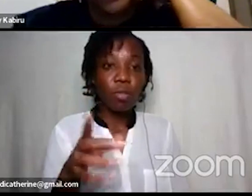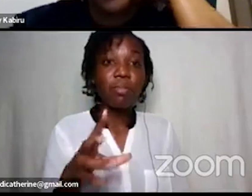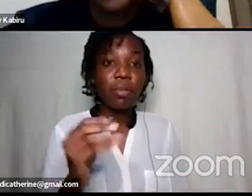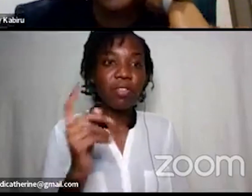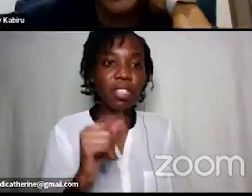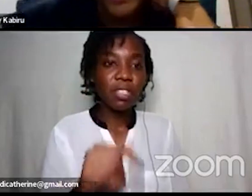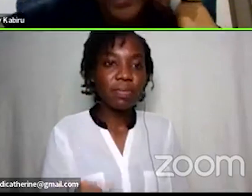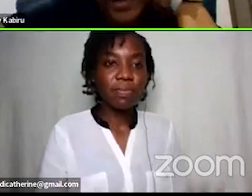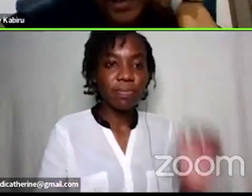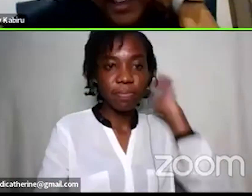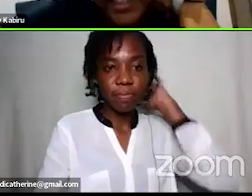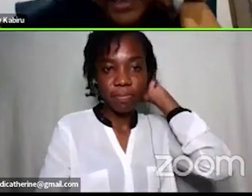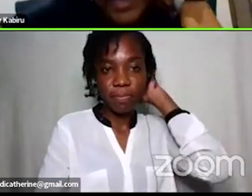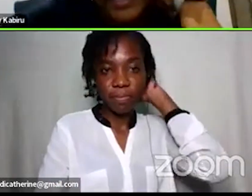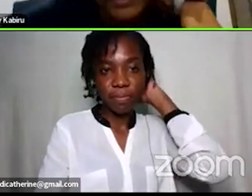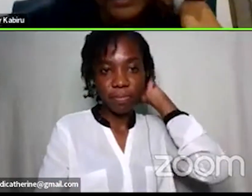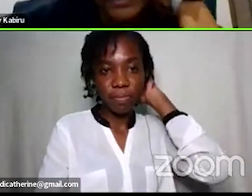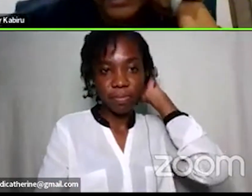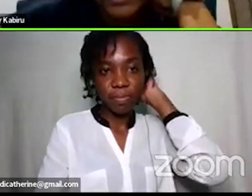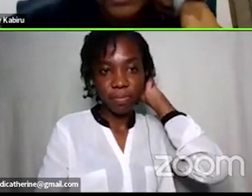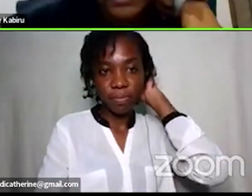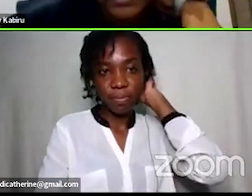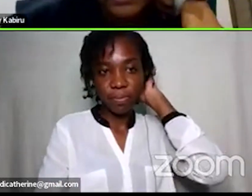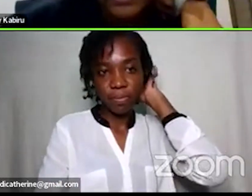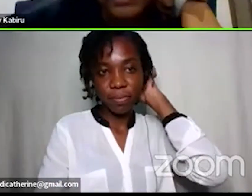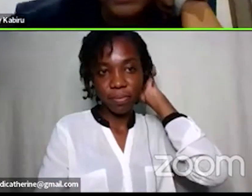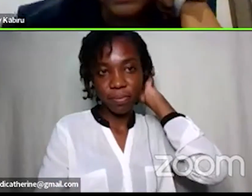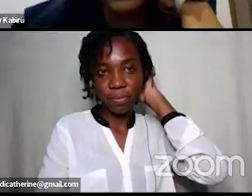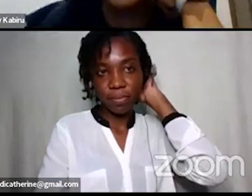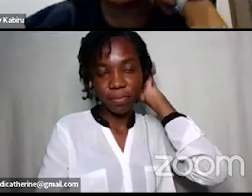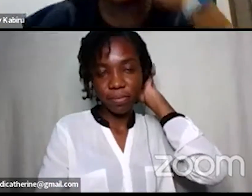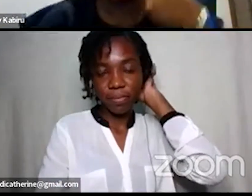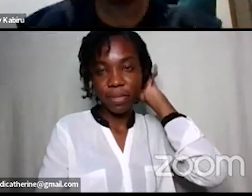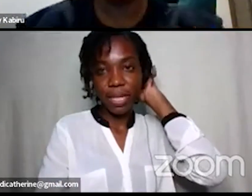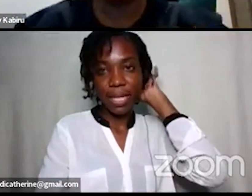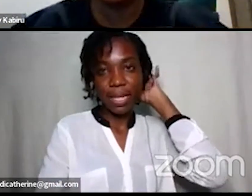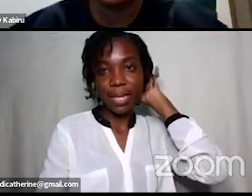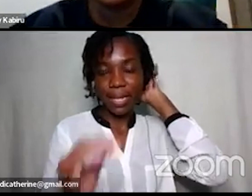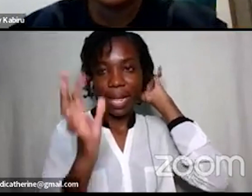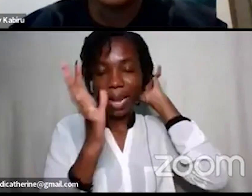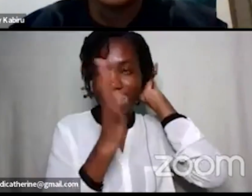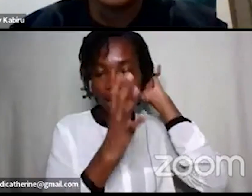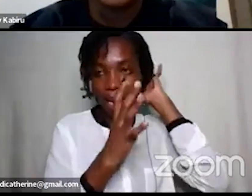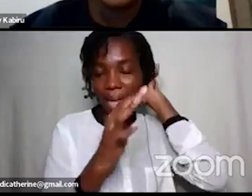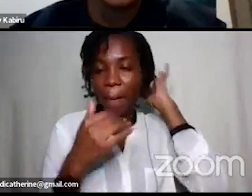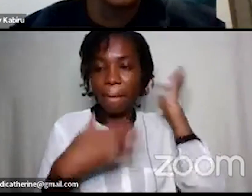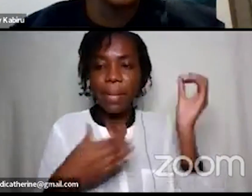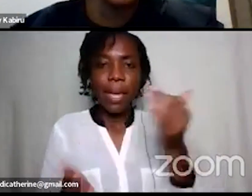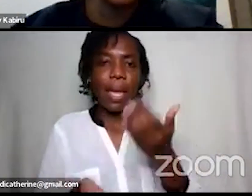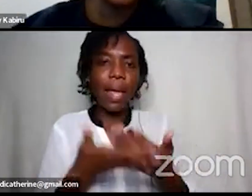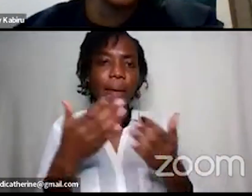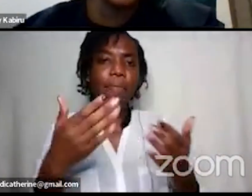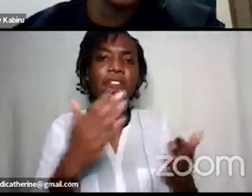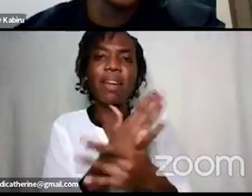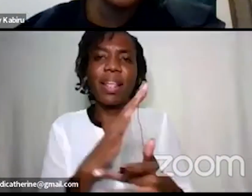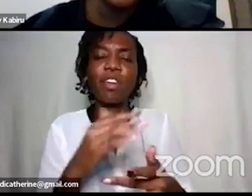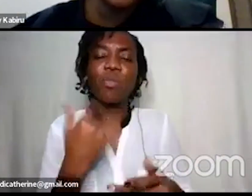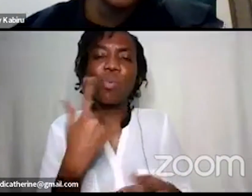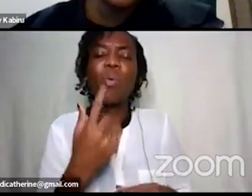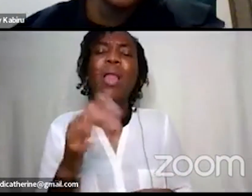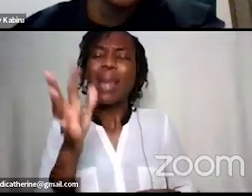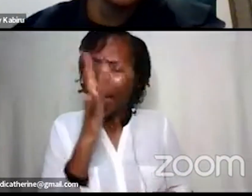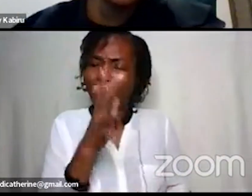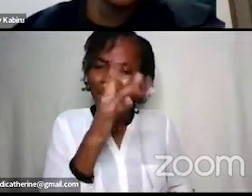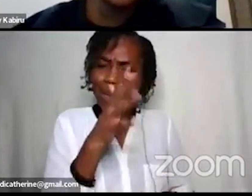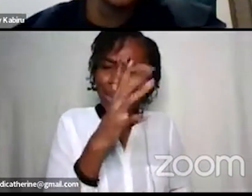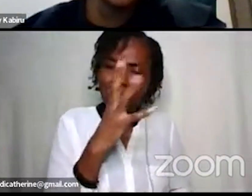now. The lying. The lying, yeah. How do I help a friend who is always lying to keep up Yeah. appearance